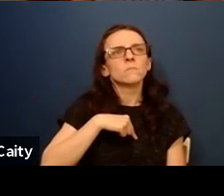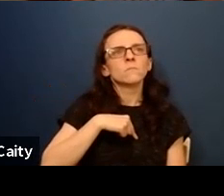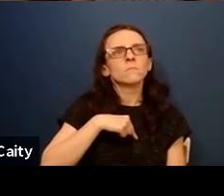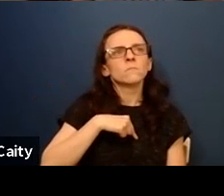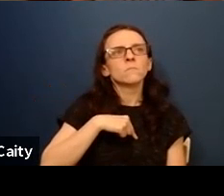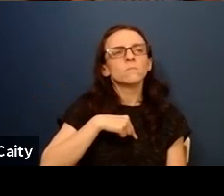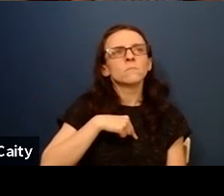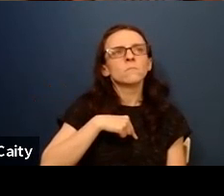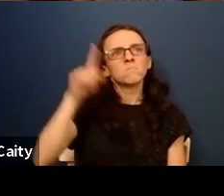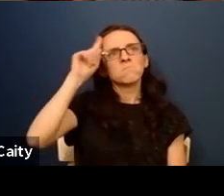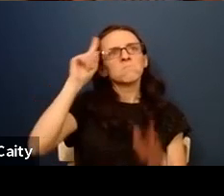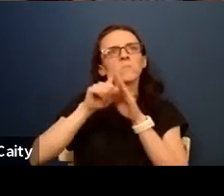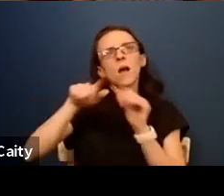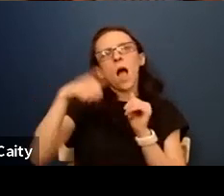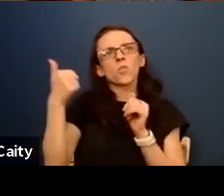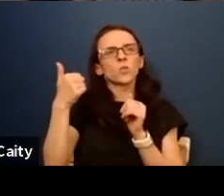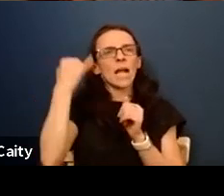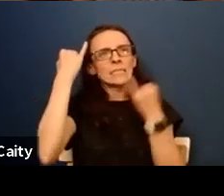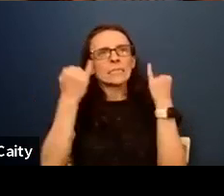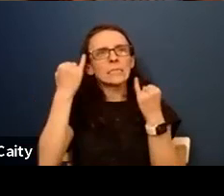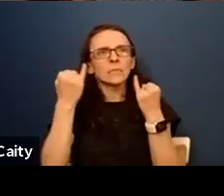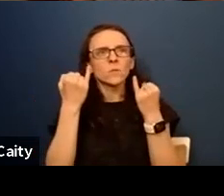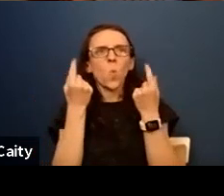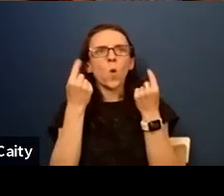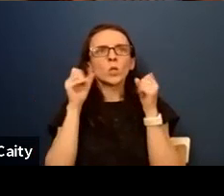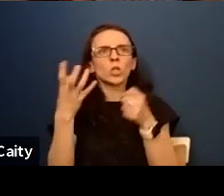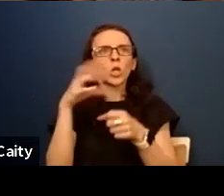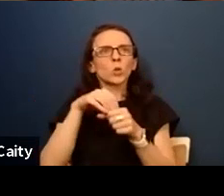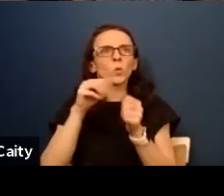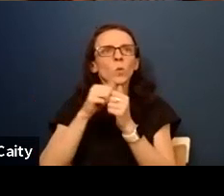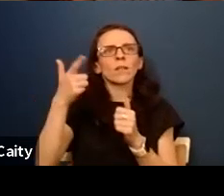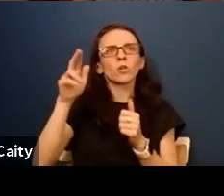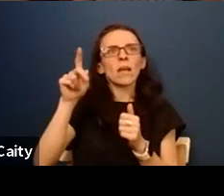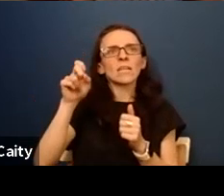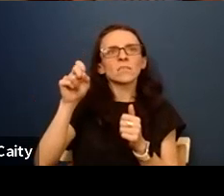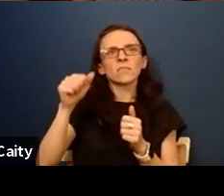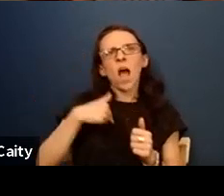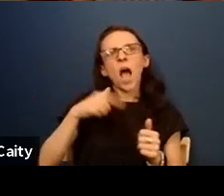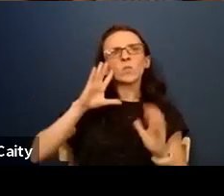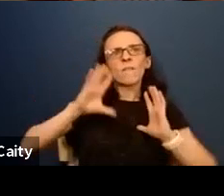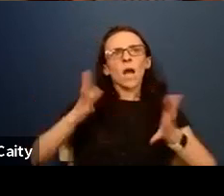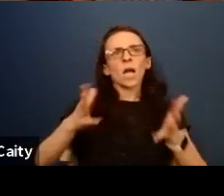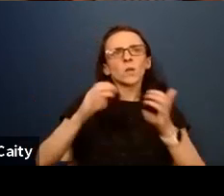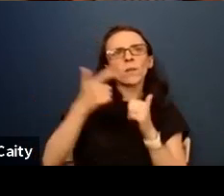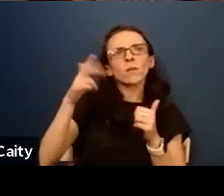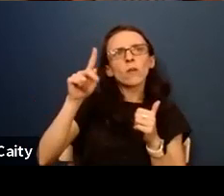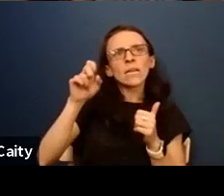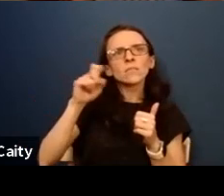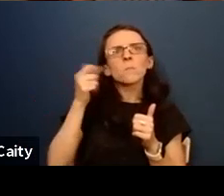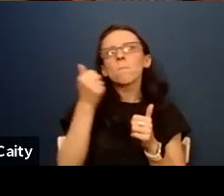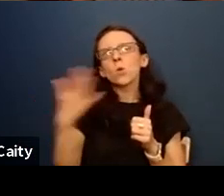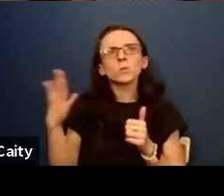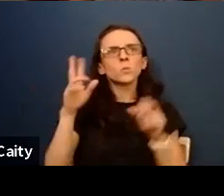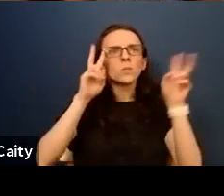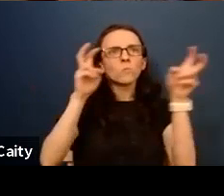things that could go into the decision besides grades. And I was fine with grades for multiple subjects and multiple years.